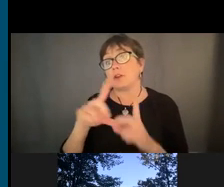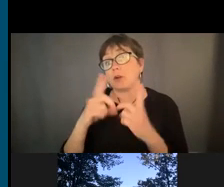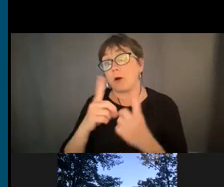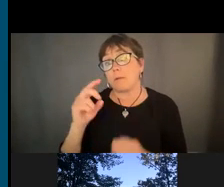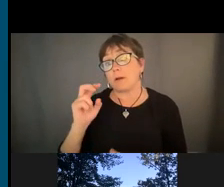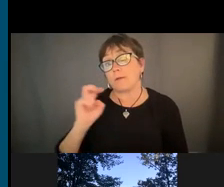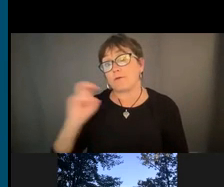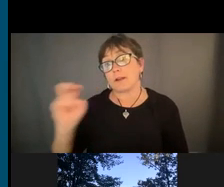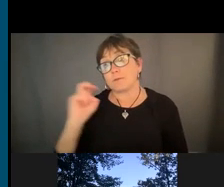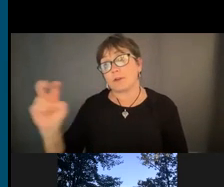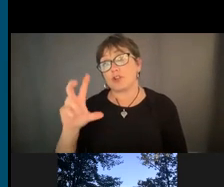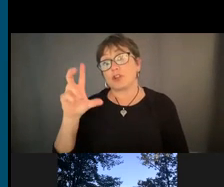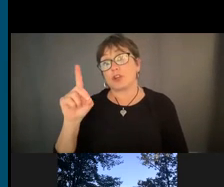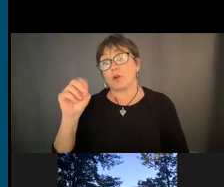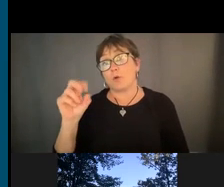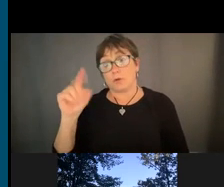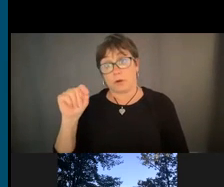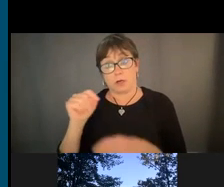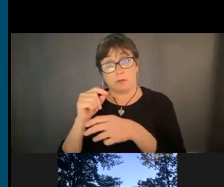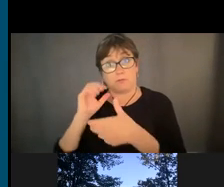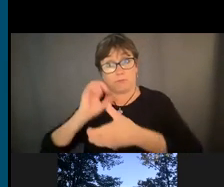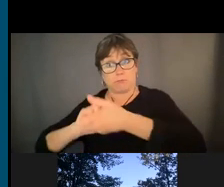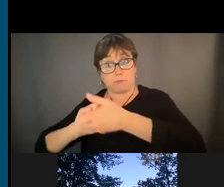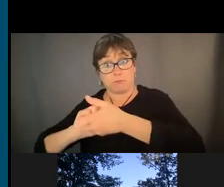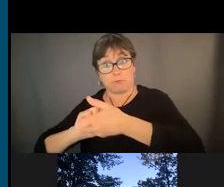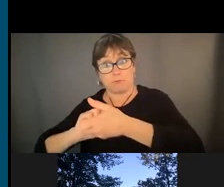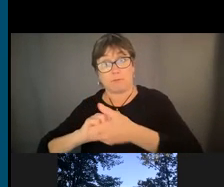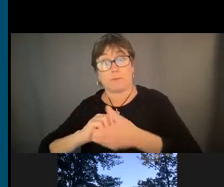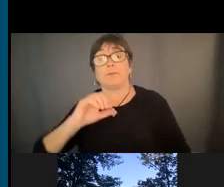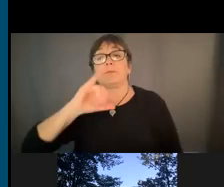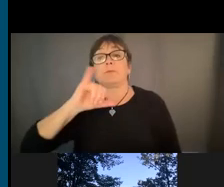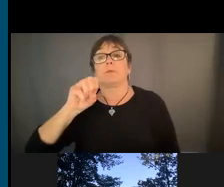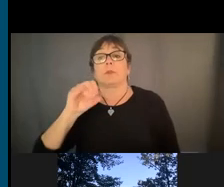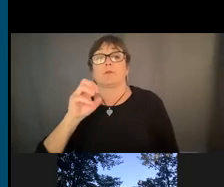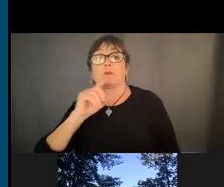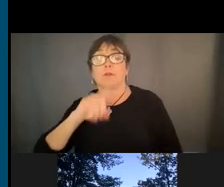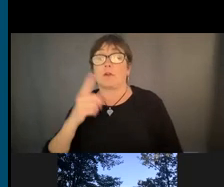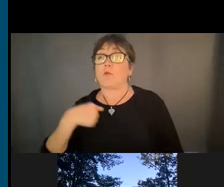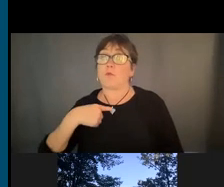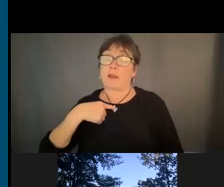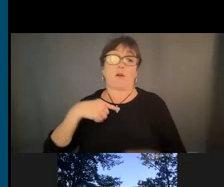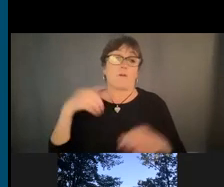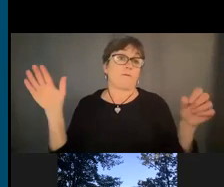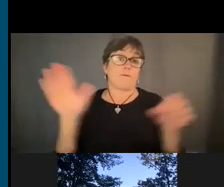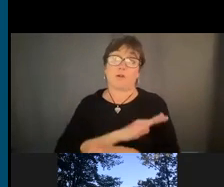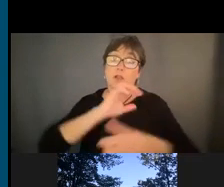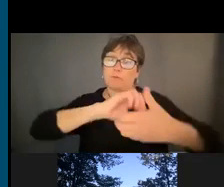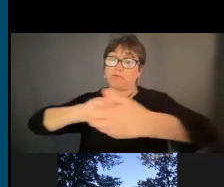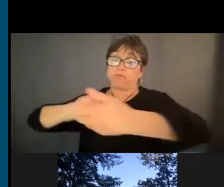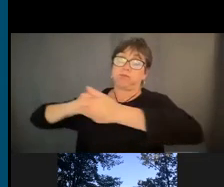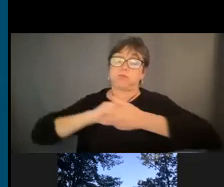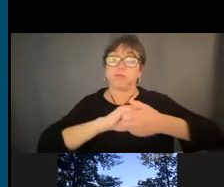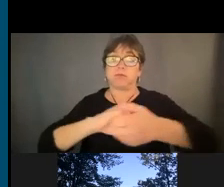We are 100% collaborative bodies. And so we would love to work